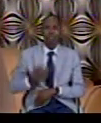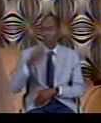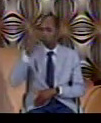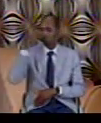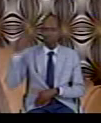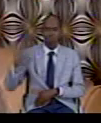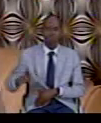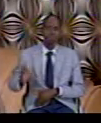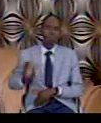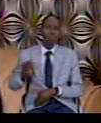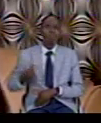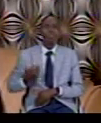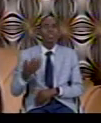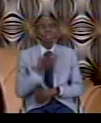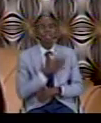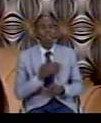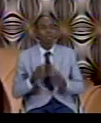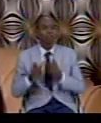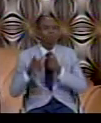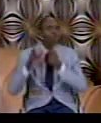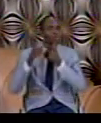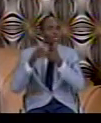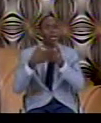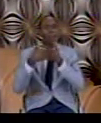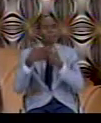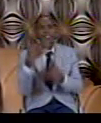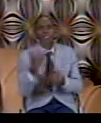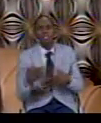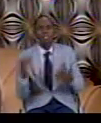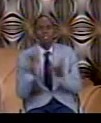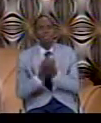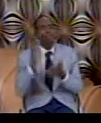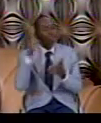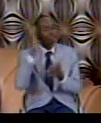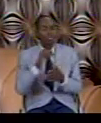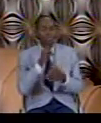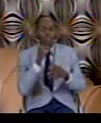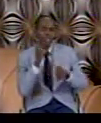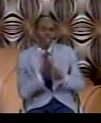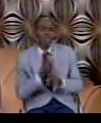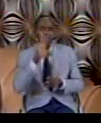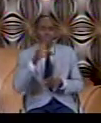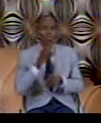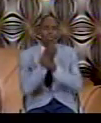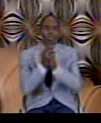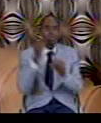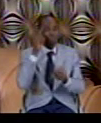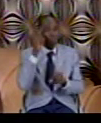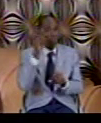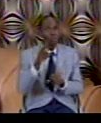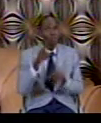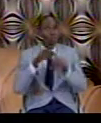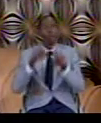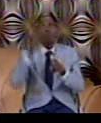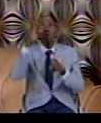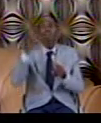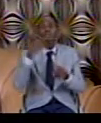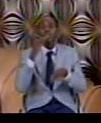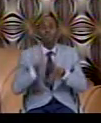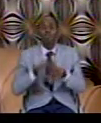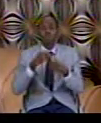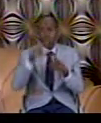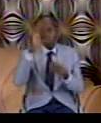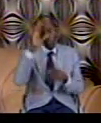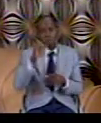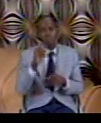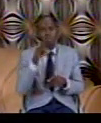soul. And they are running after things that will not preserve their salvation for them. But God said unto him, thou